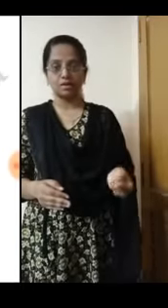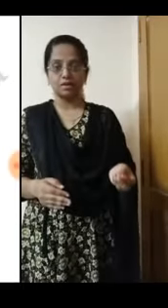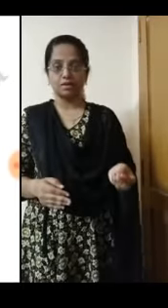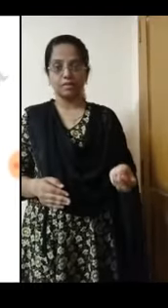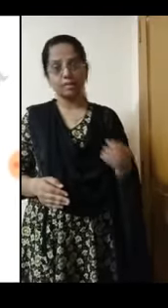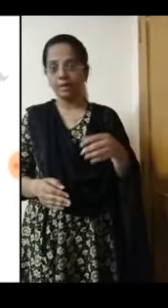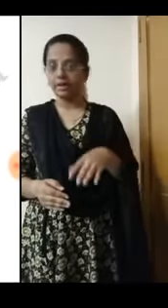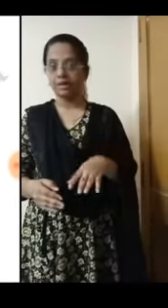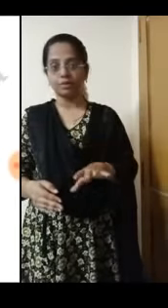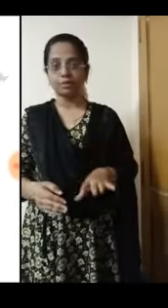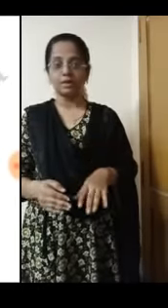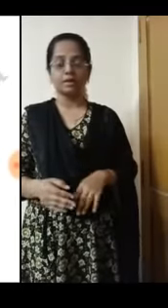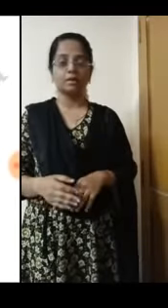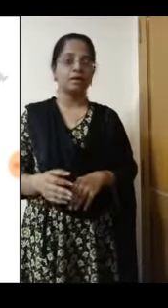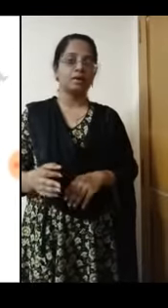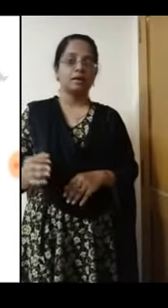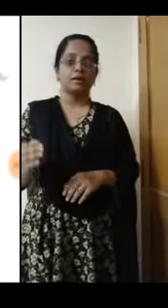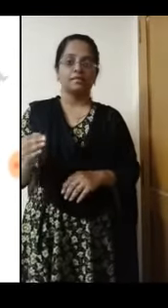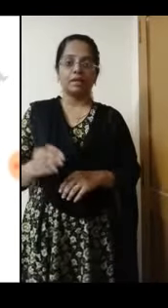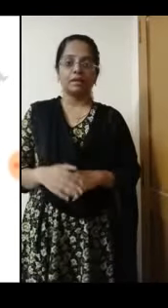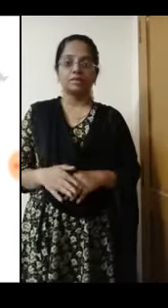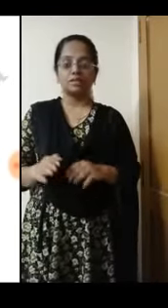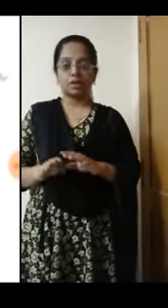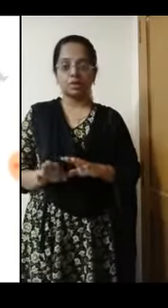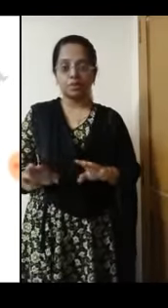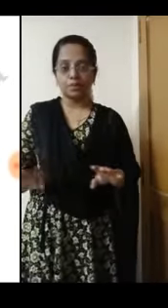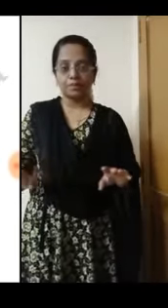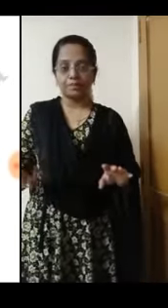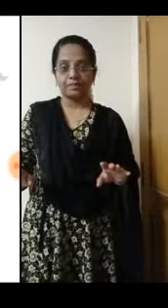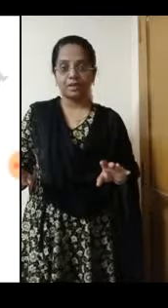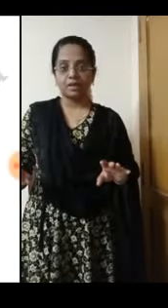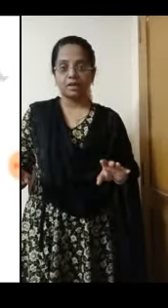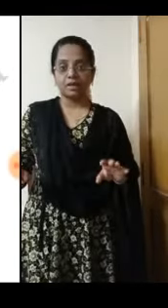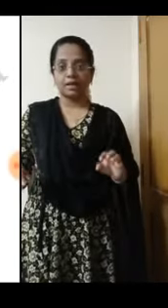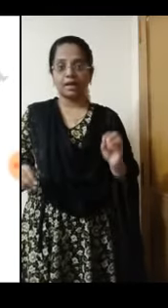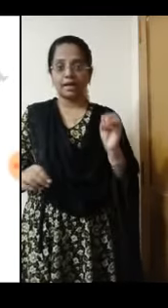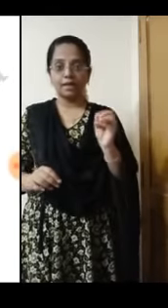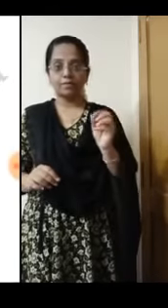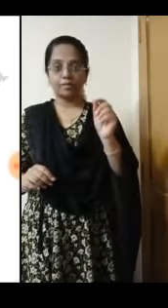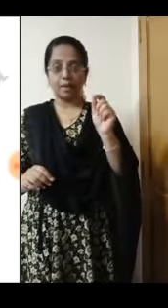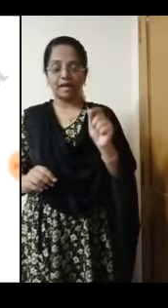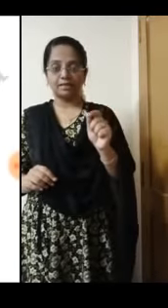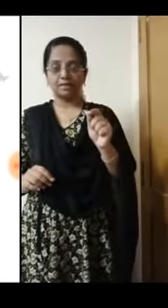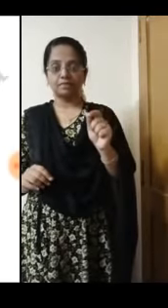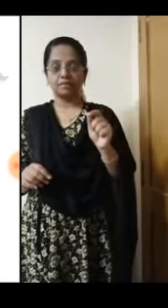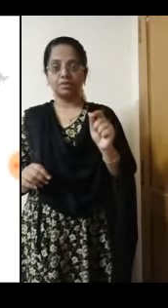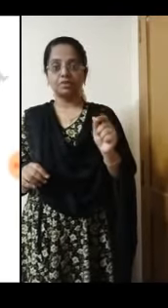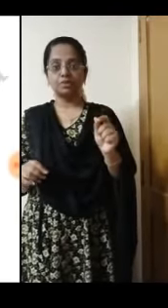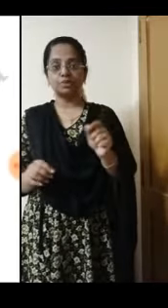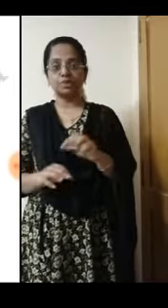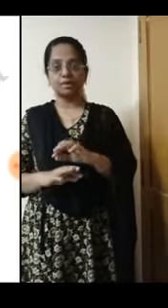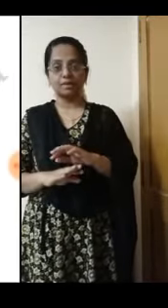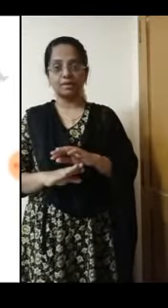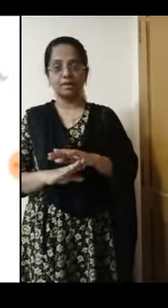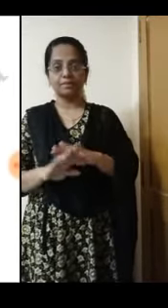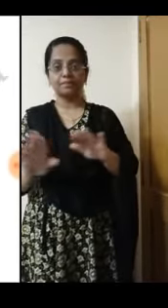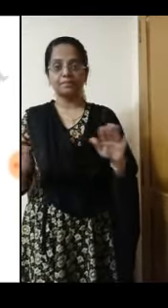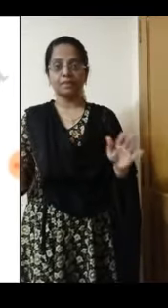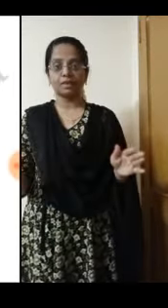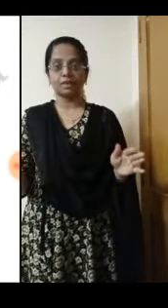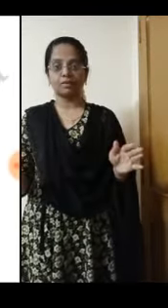out from a building usually. Then stucco, a kind of a plaster which is used to cover